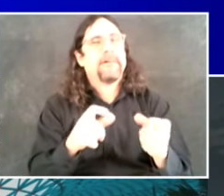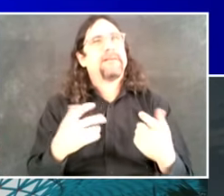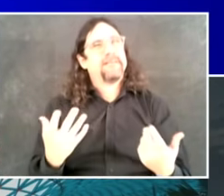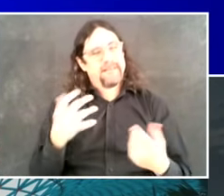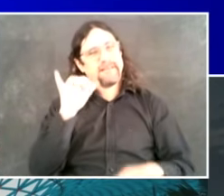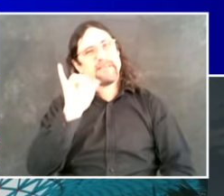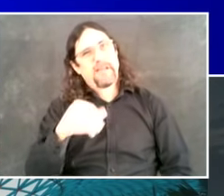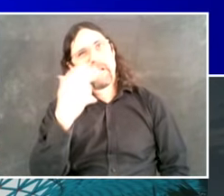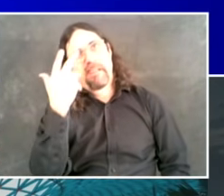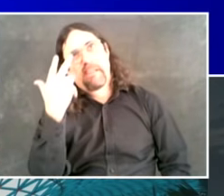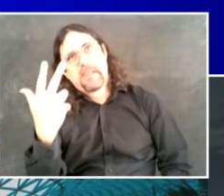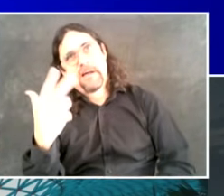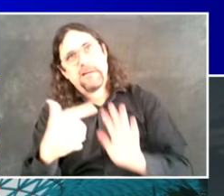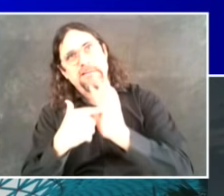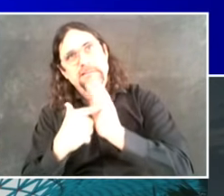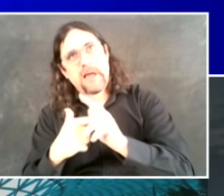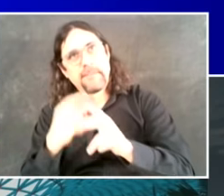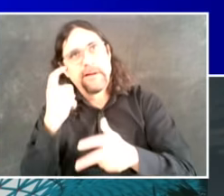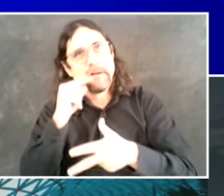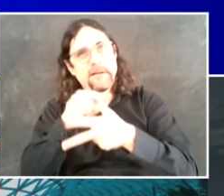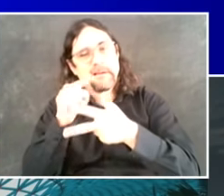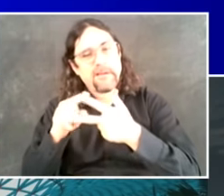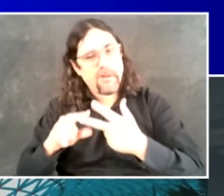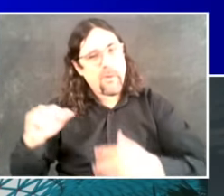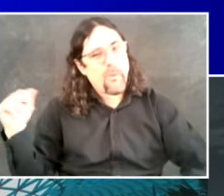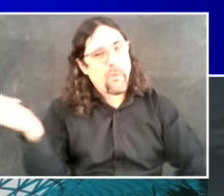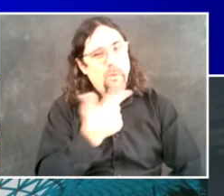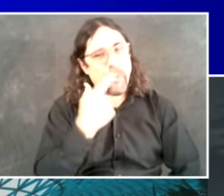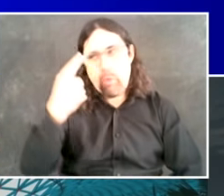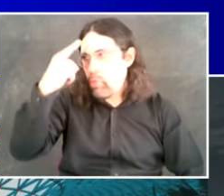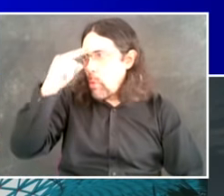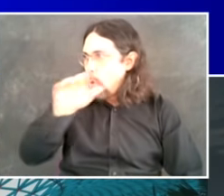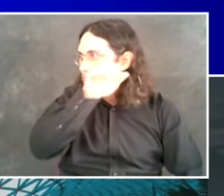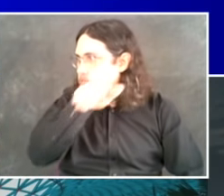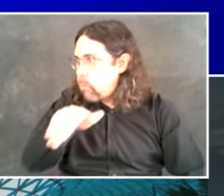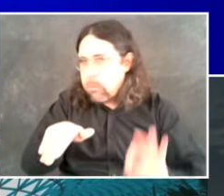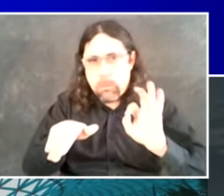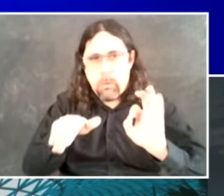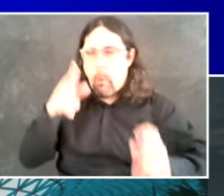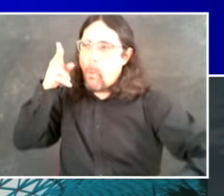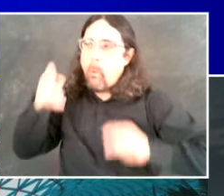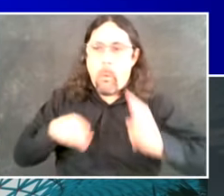restart goes the wrong way, and if that boomerang effect is allowed to happen.